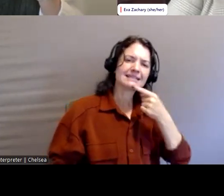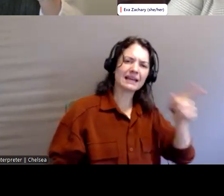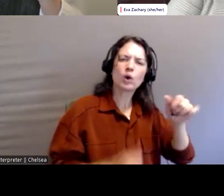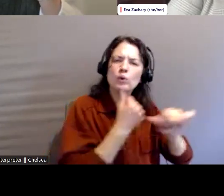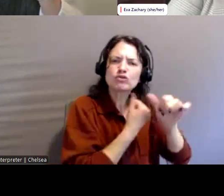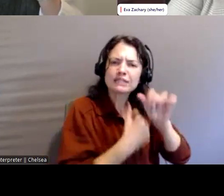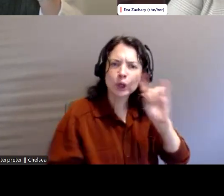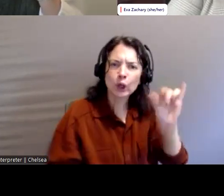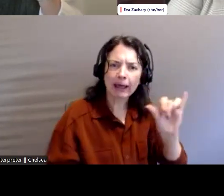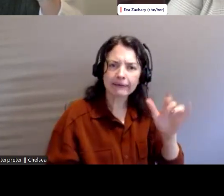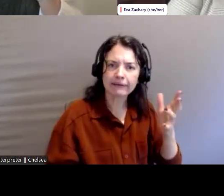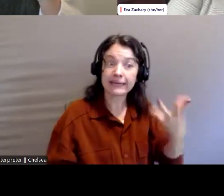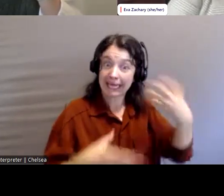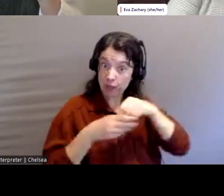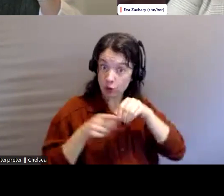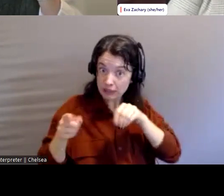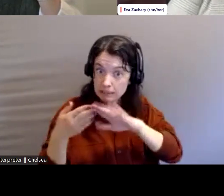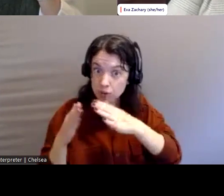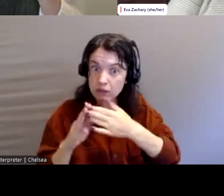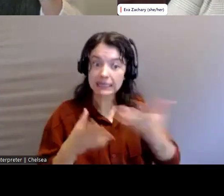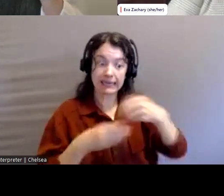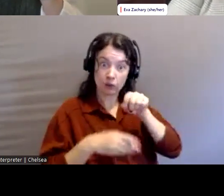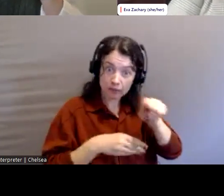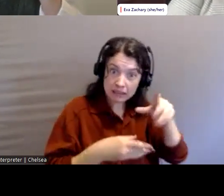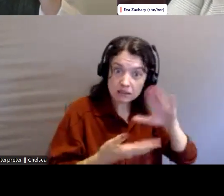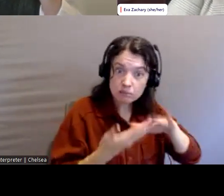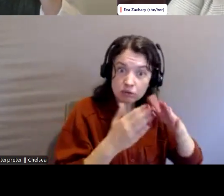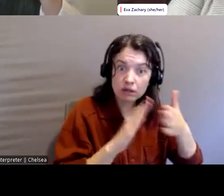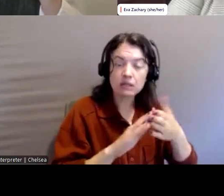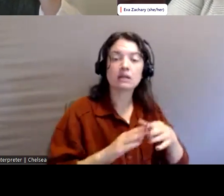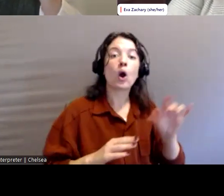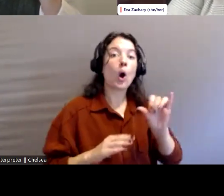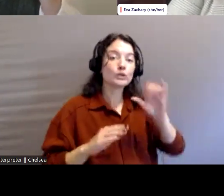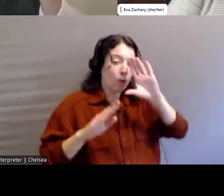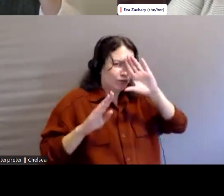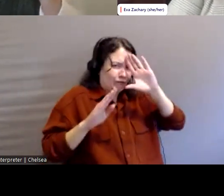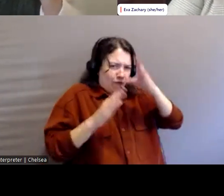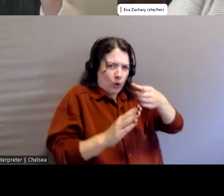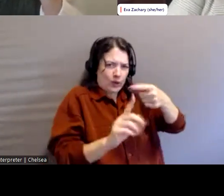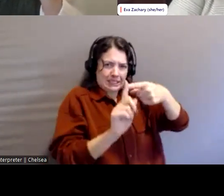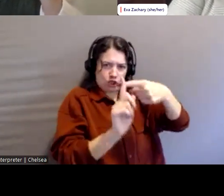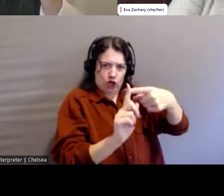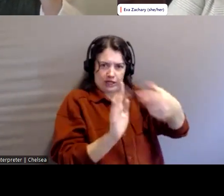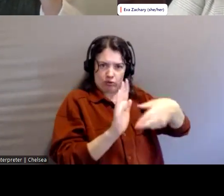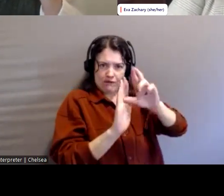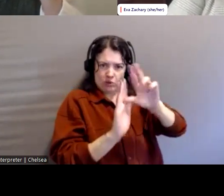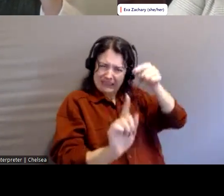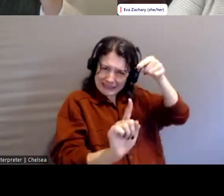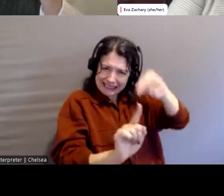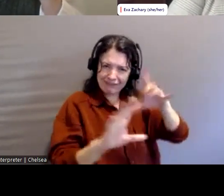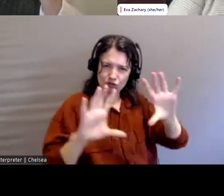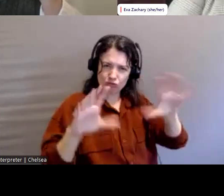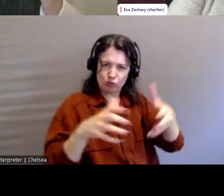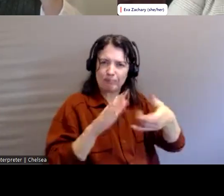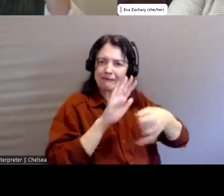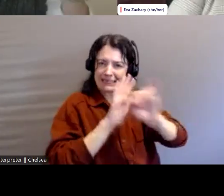capture? Another is to actually do focused reviews that are specific to particular groups, so you can actually think